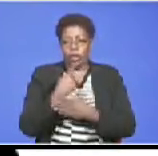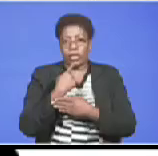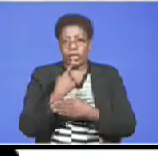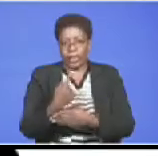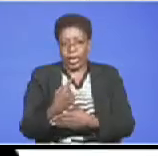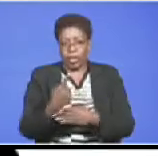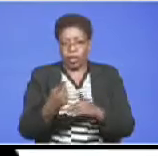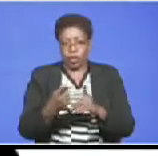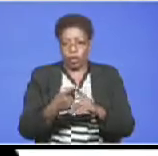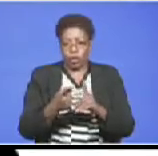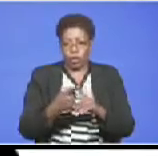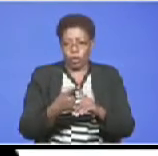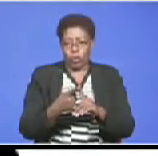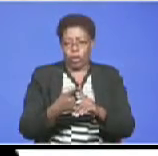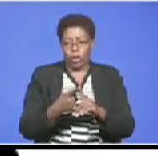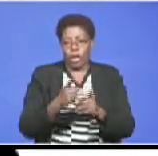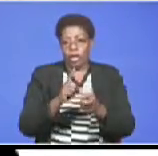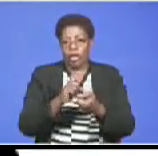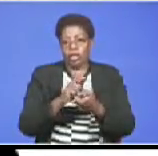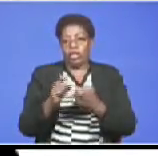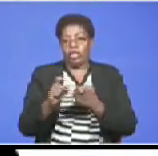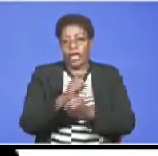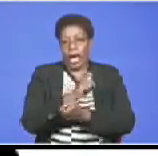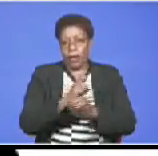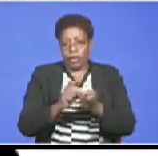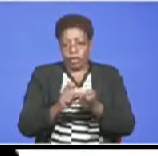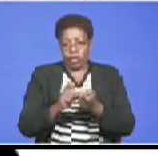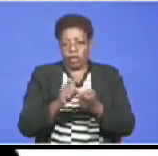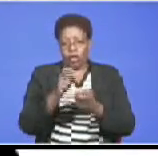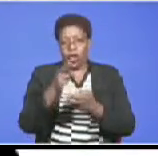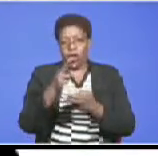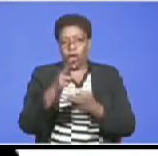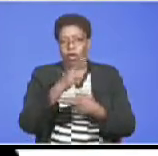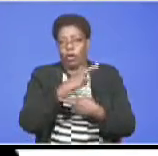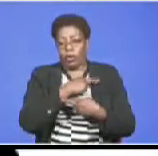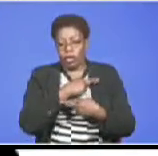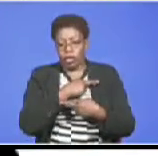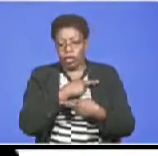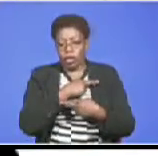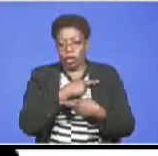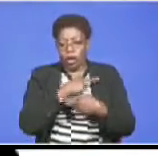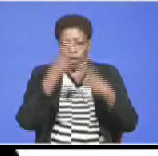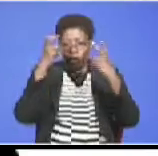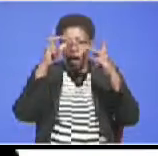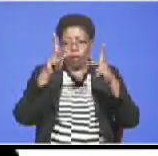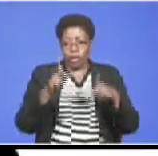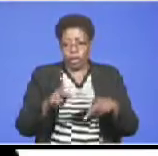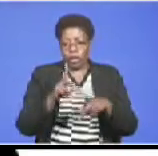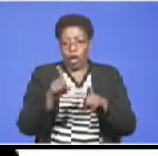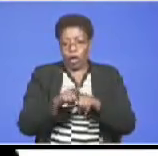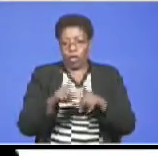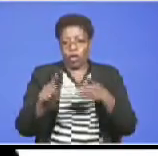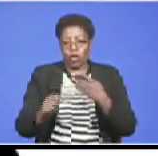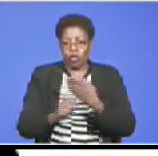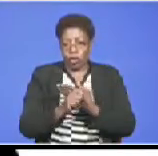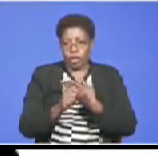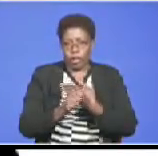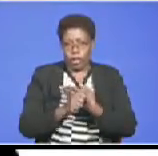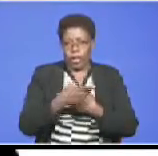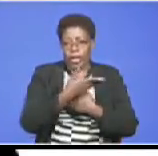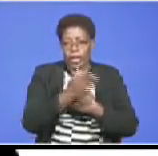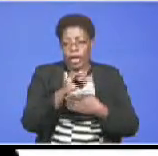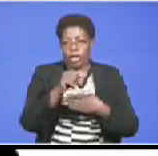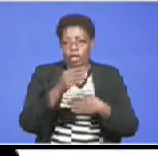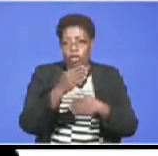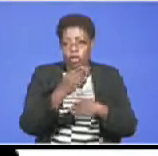to intimidate and besmirch law enforcement officials and Crown prosecutors while also threatening their continued employment.